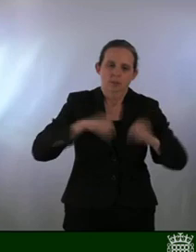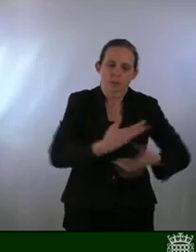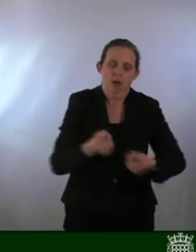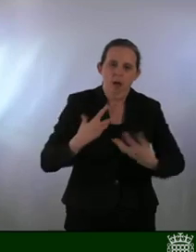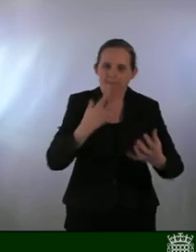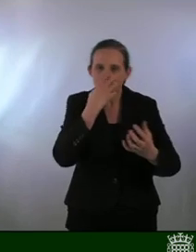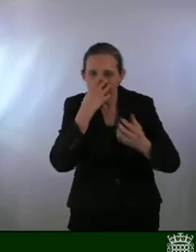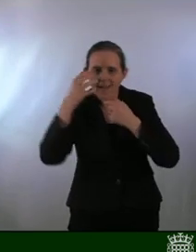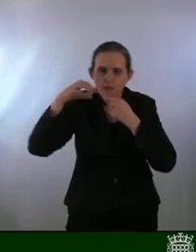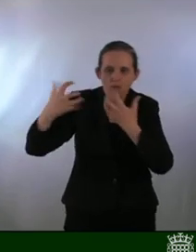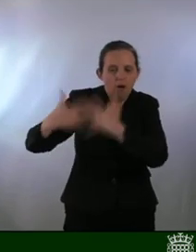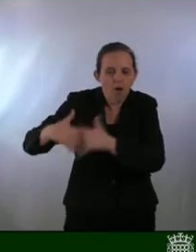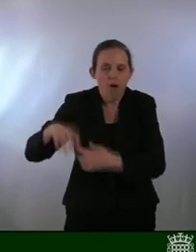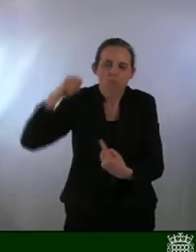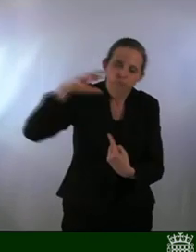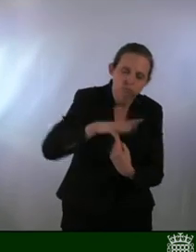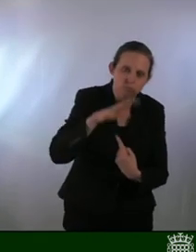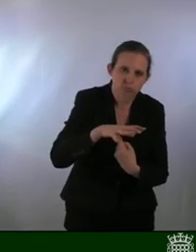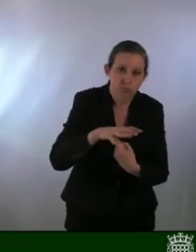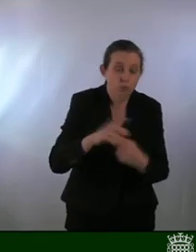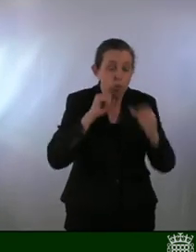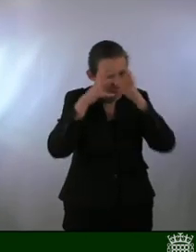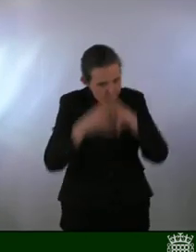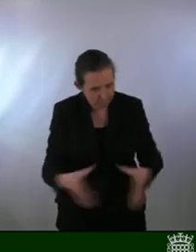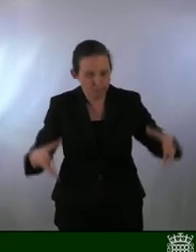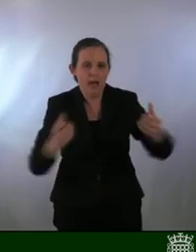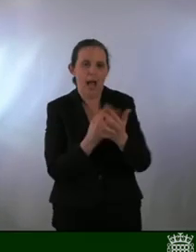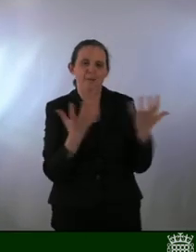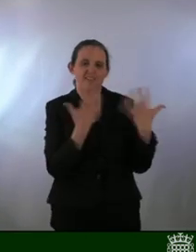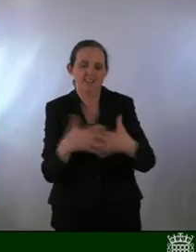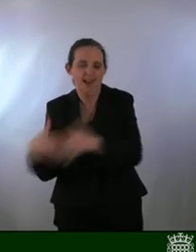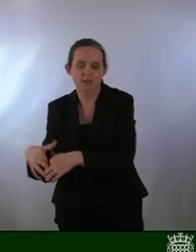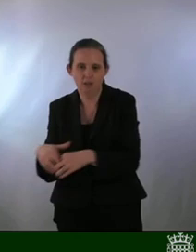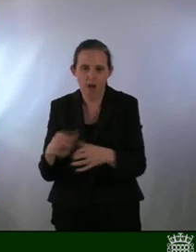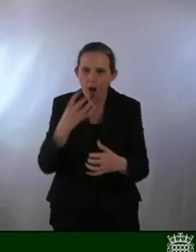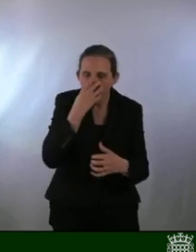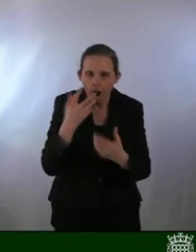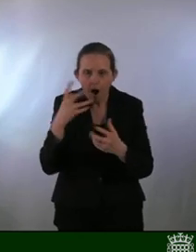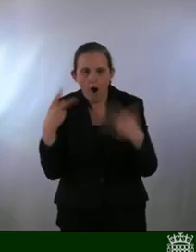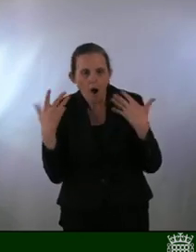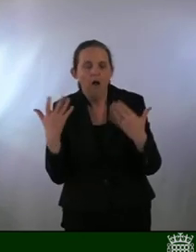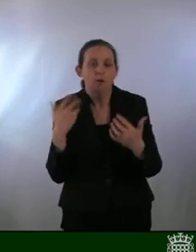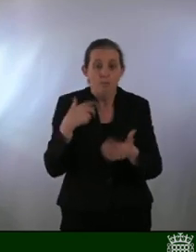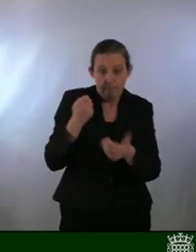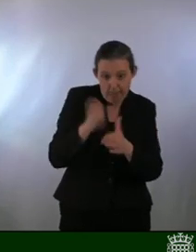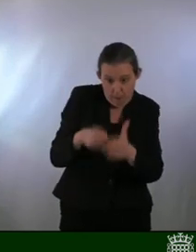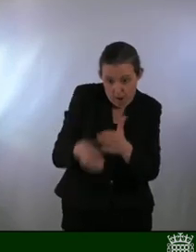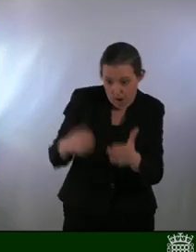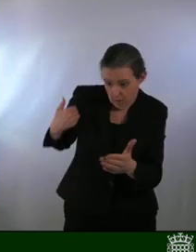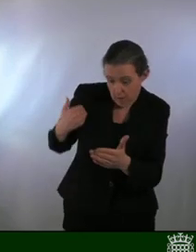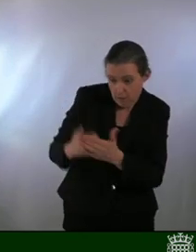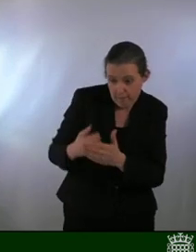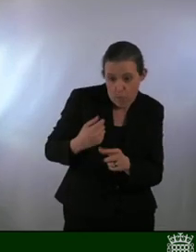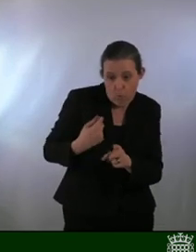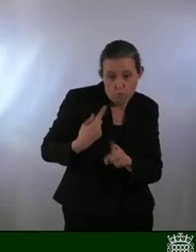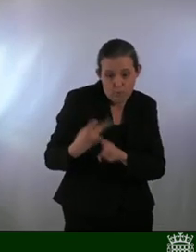So we are increasing the number of ventilators. We've been buying ventilators for several weeks now, but